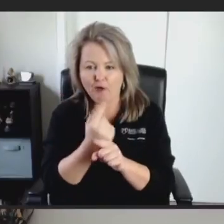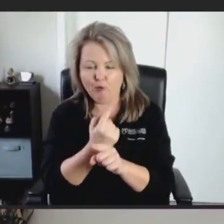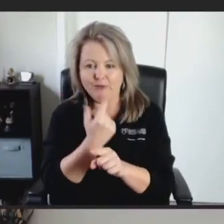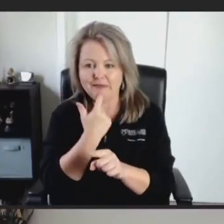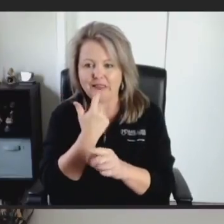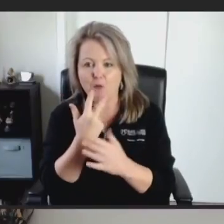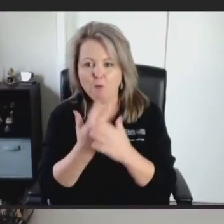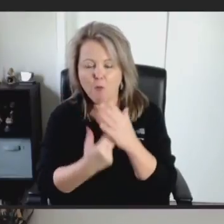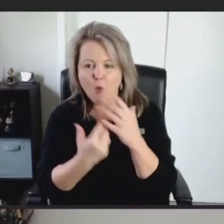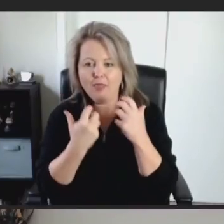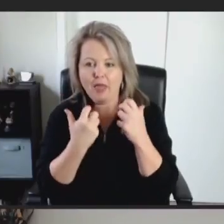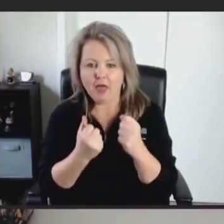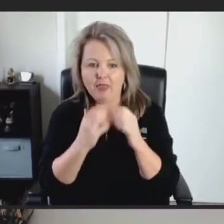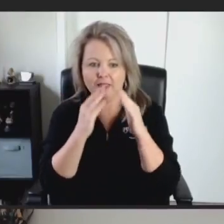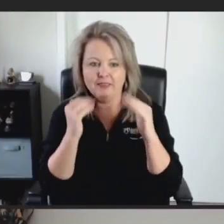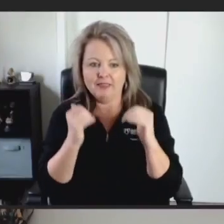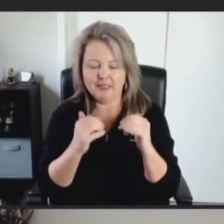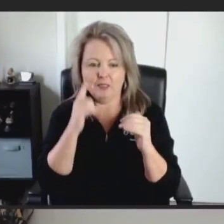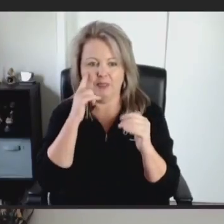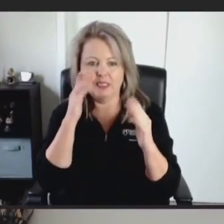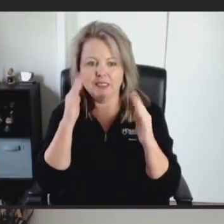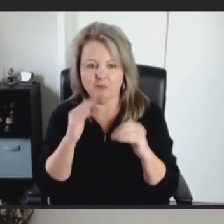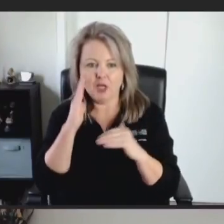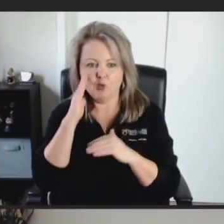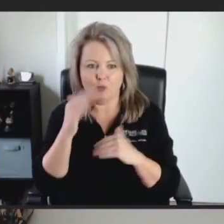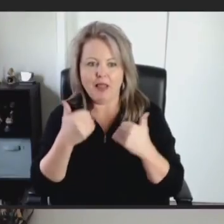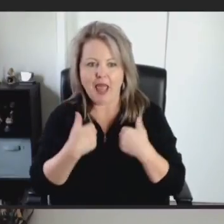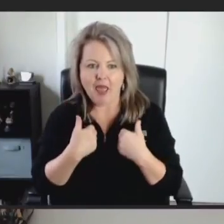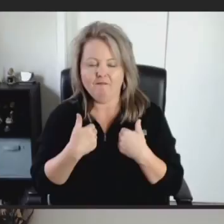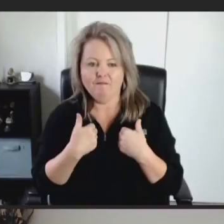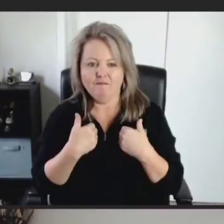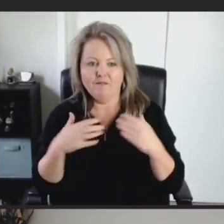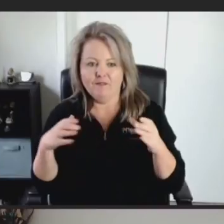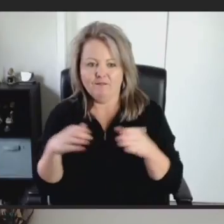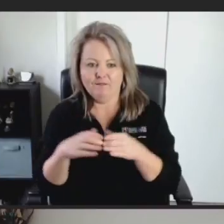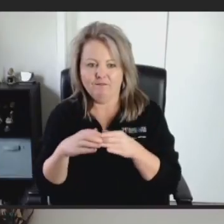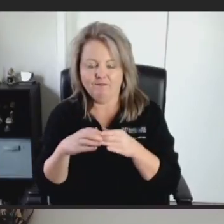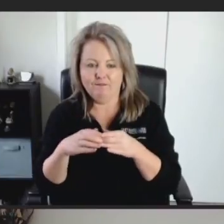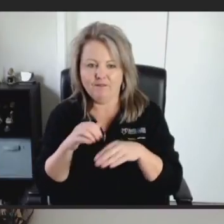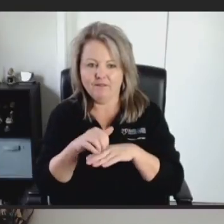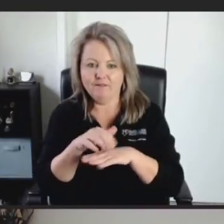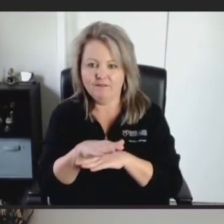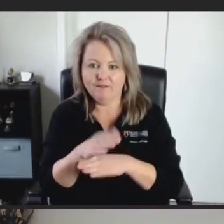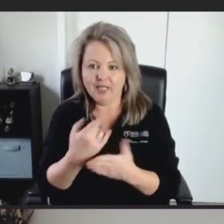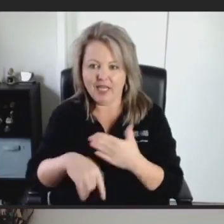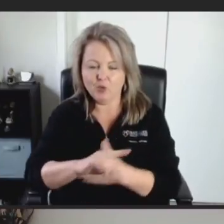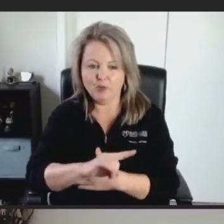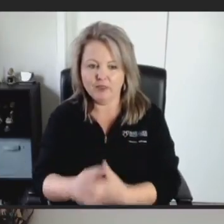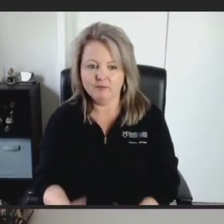both health systems expect they'll get deliveries of the vaccine sometime next week.